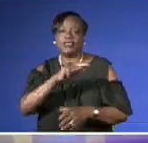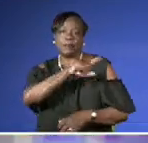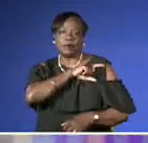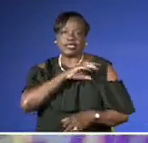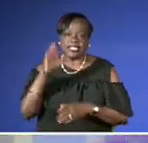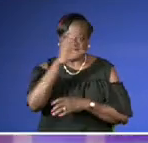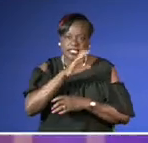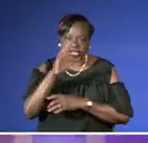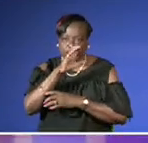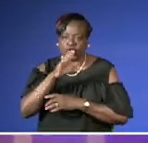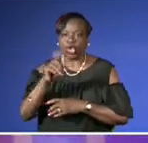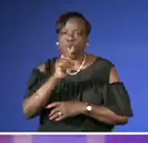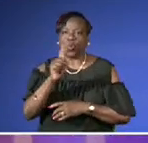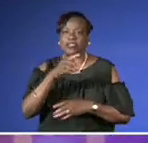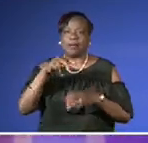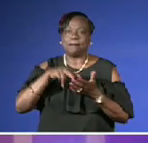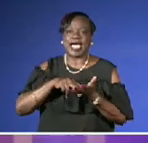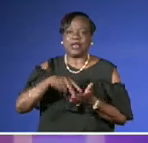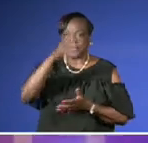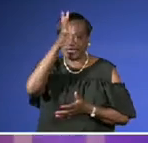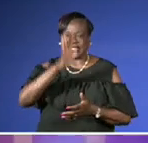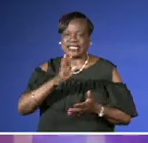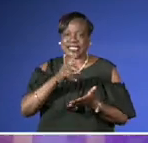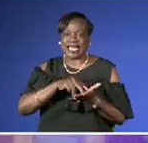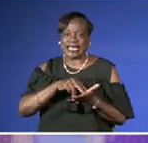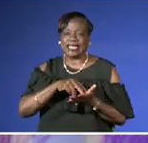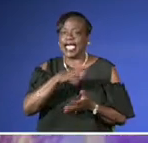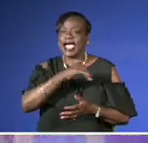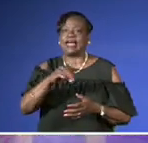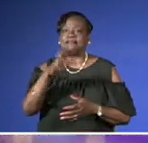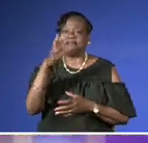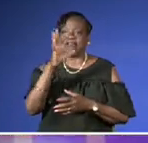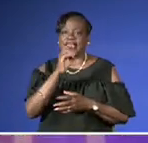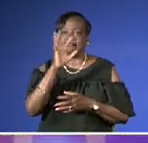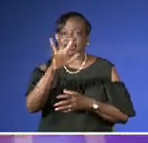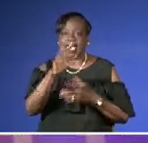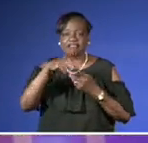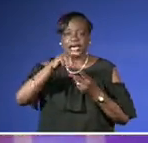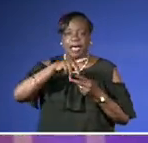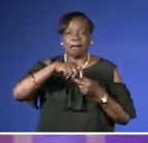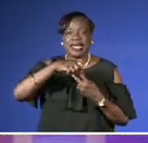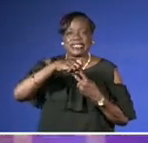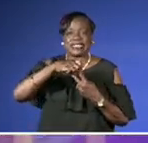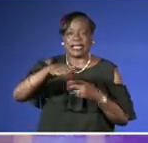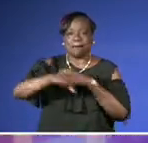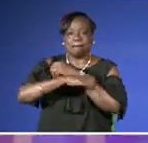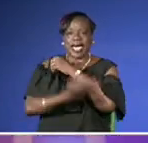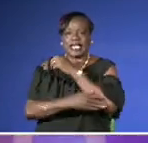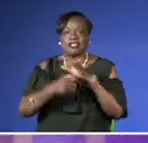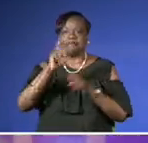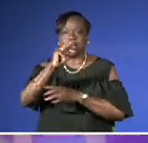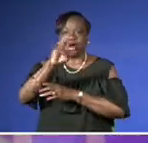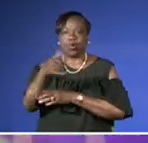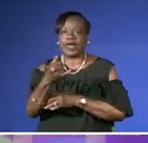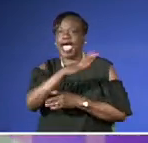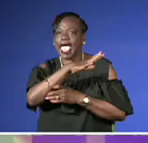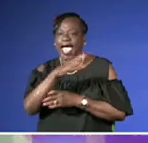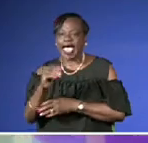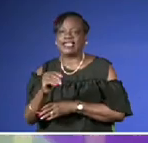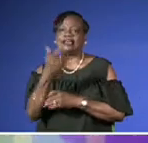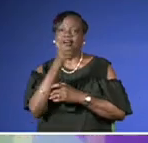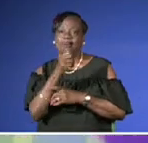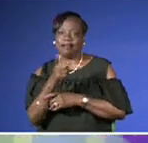standing, officers recovered 5 plastic bags with suspected marijuana. And inside the building, officers recovered a .40 Glock